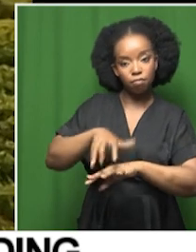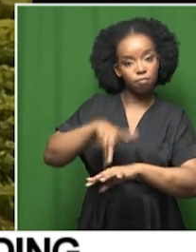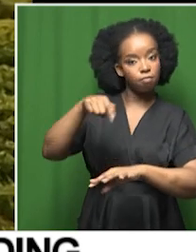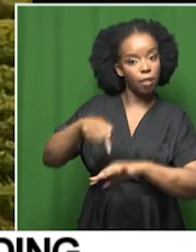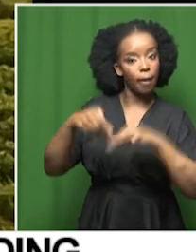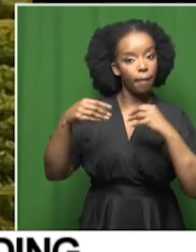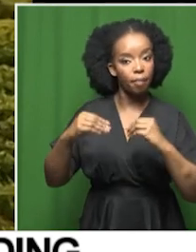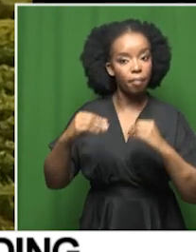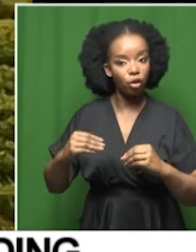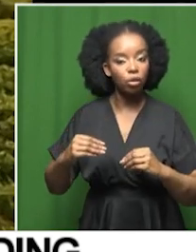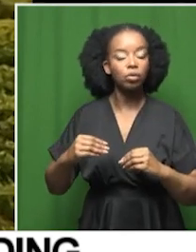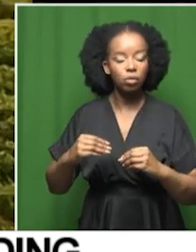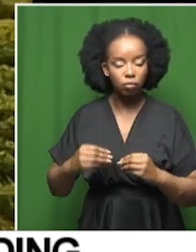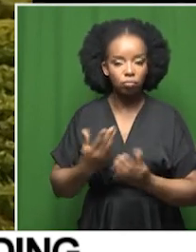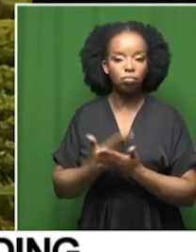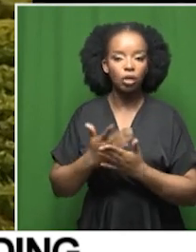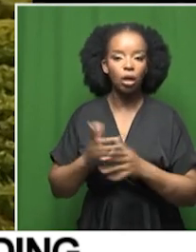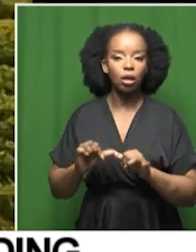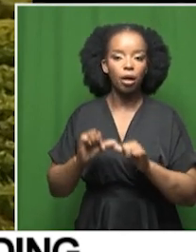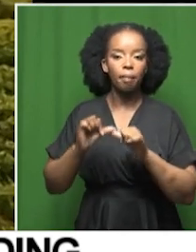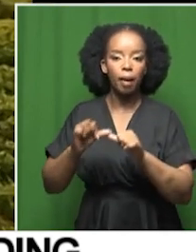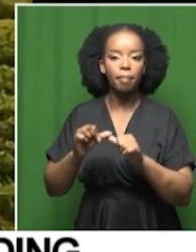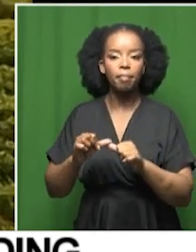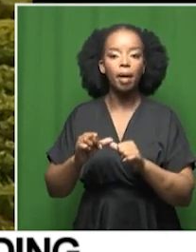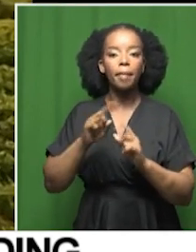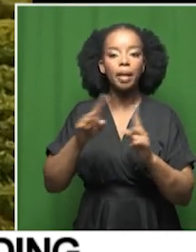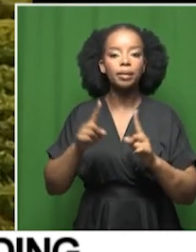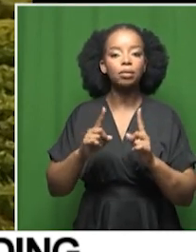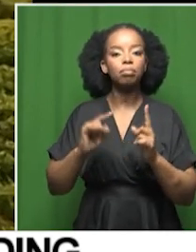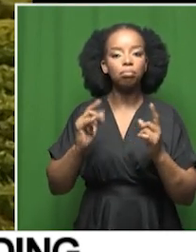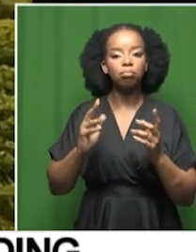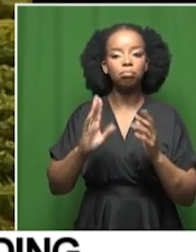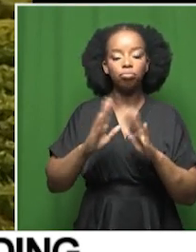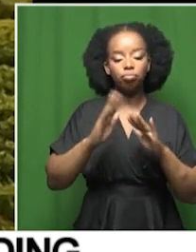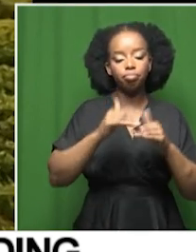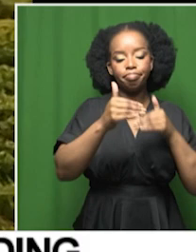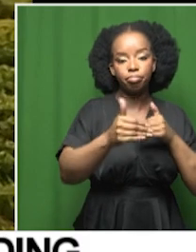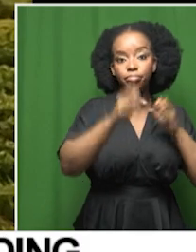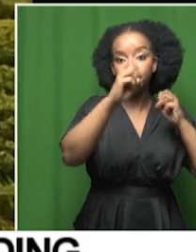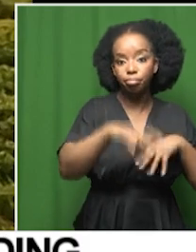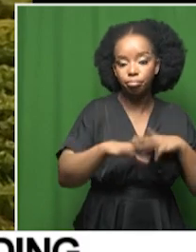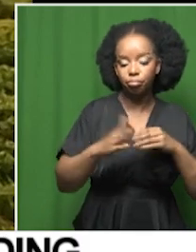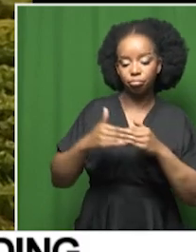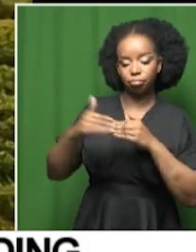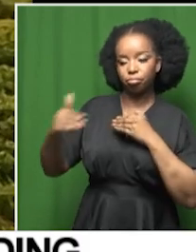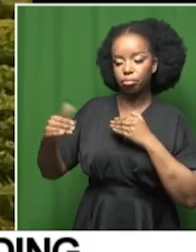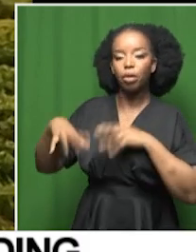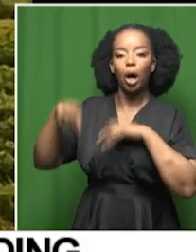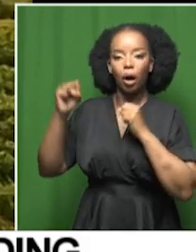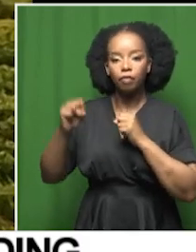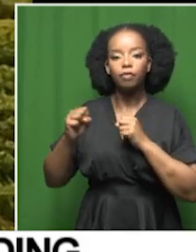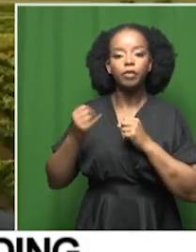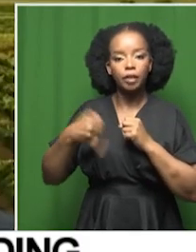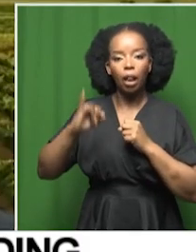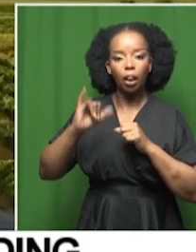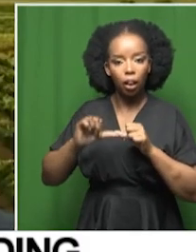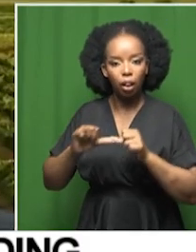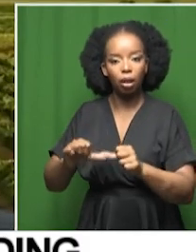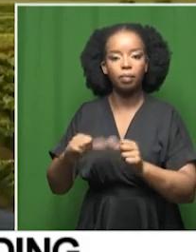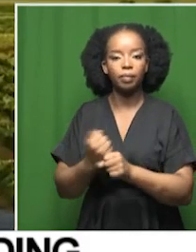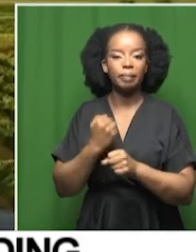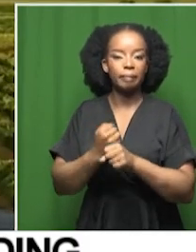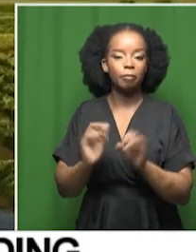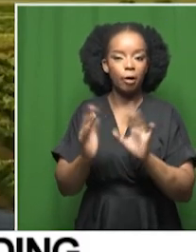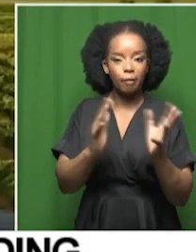isolate themselves from the grid and have a different load shedding schedule, longer stages on, longer stages off than, for instance, a residential household might. And then what